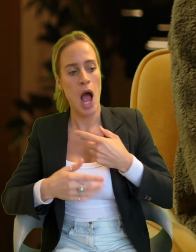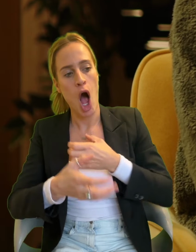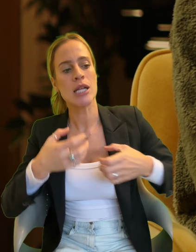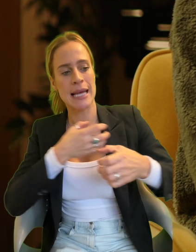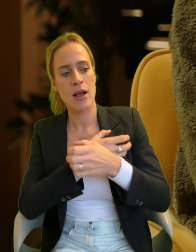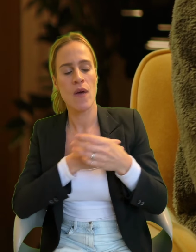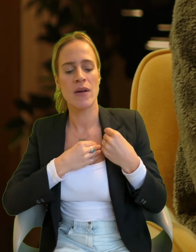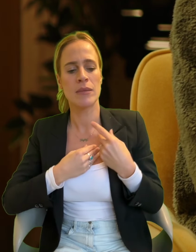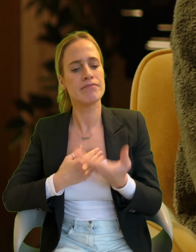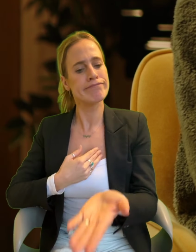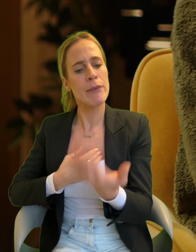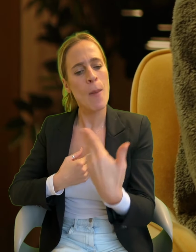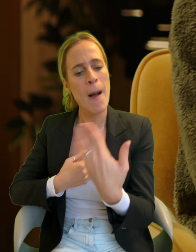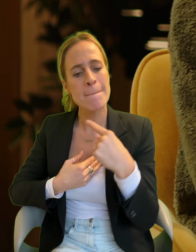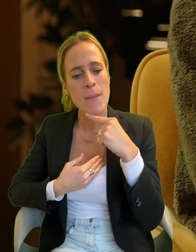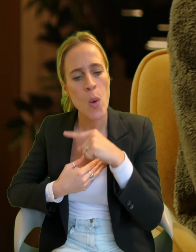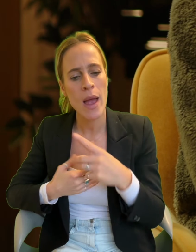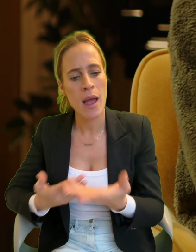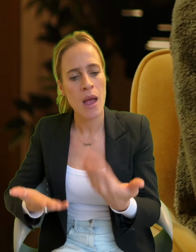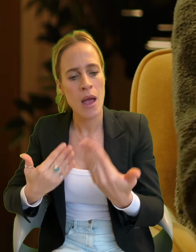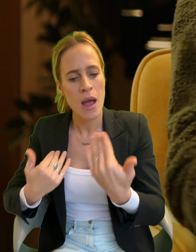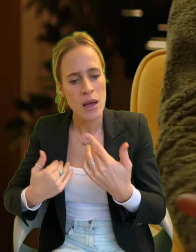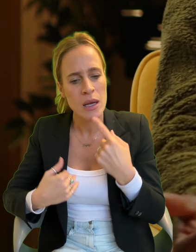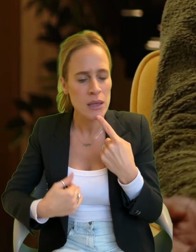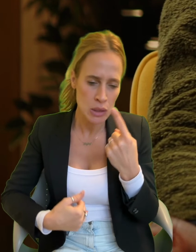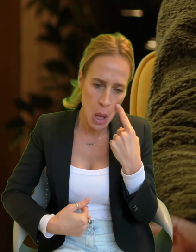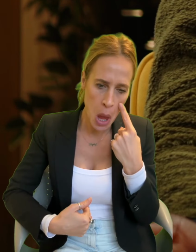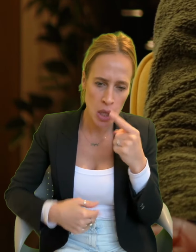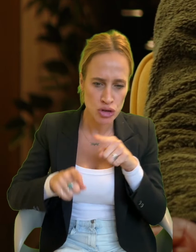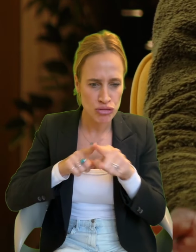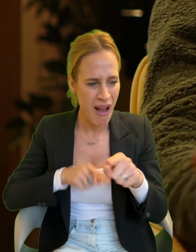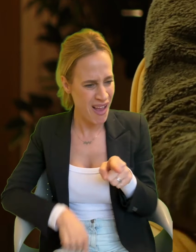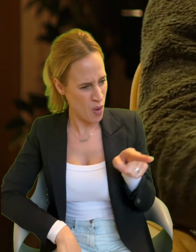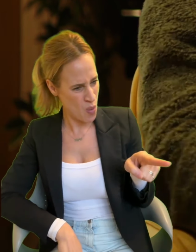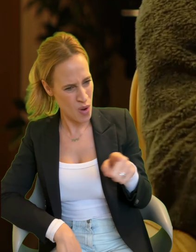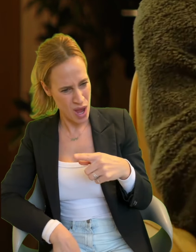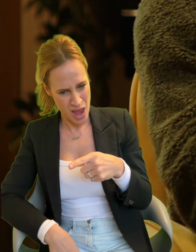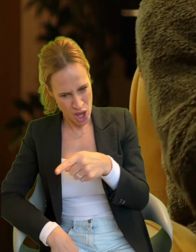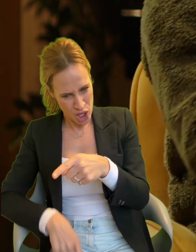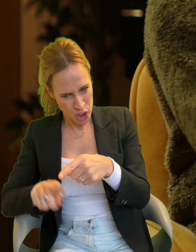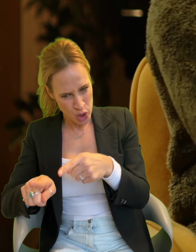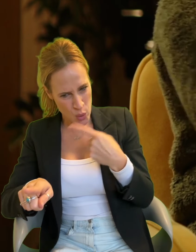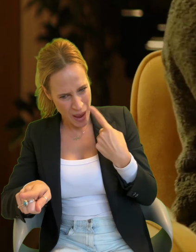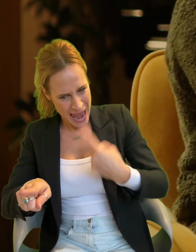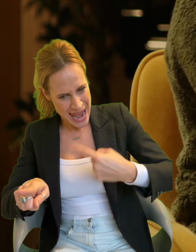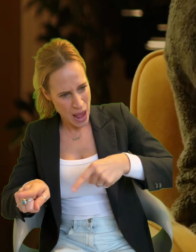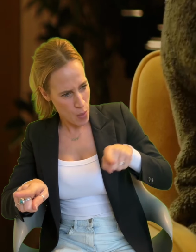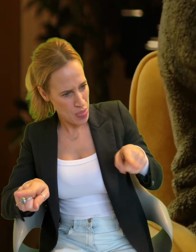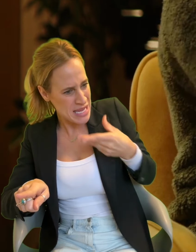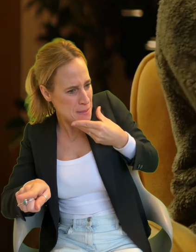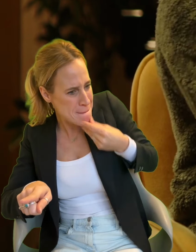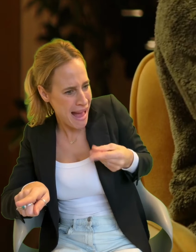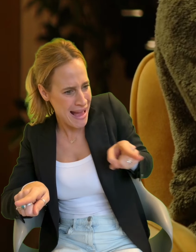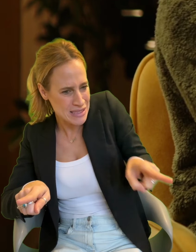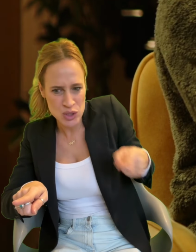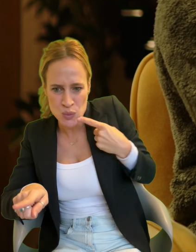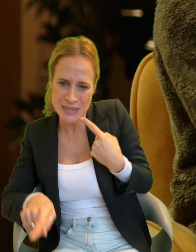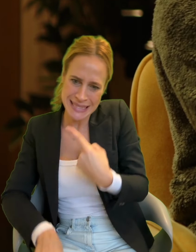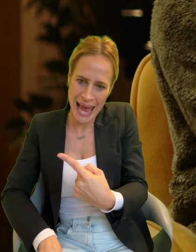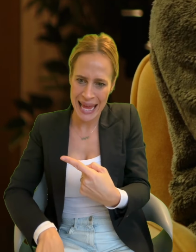can't, I got you. Let's try it. Why are you letting this man put you in a box and say, this is what you're going to be and stay